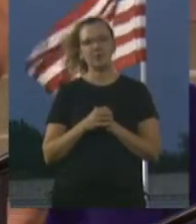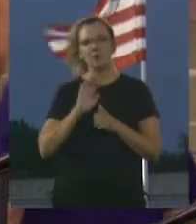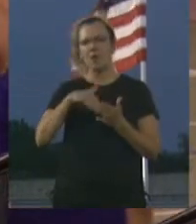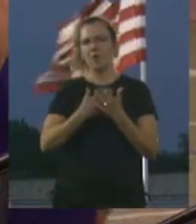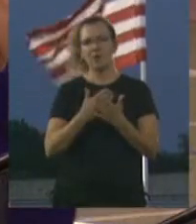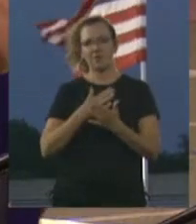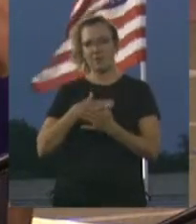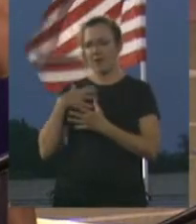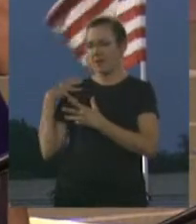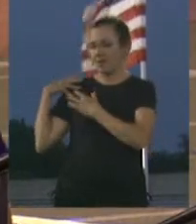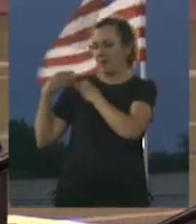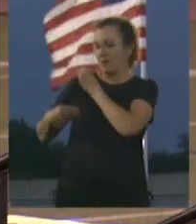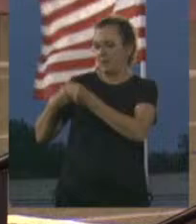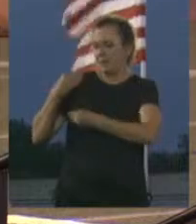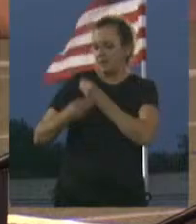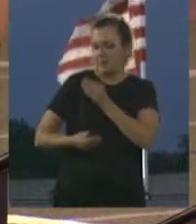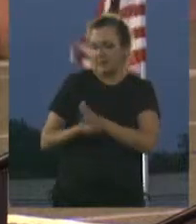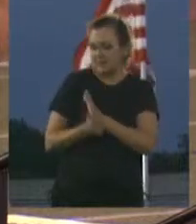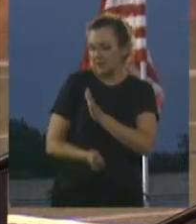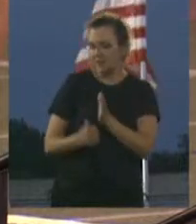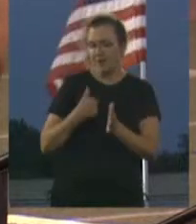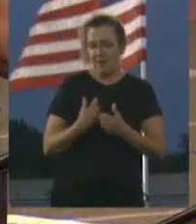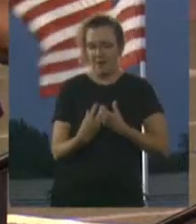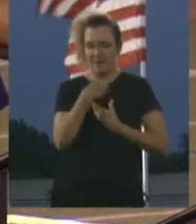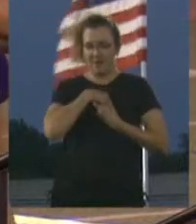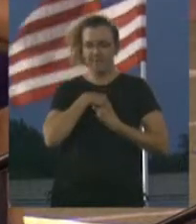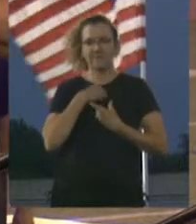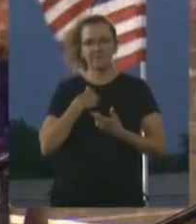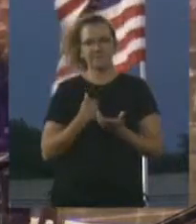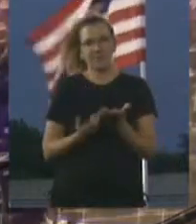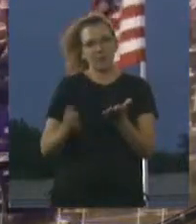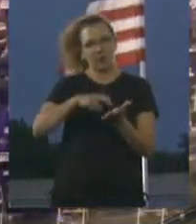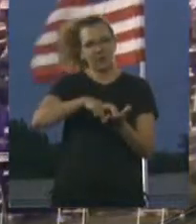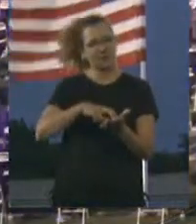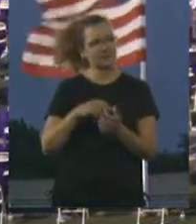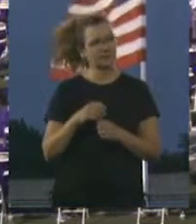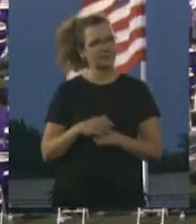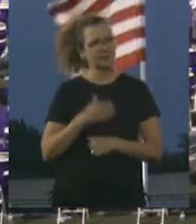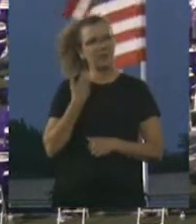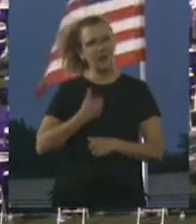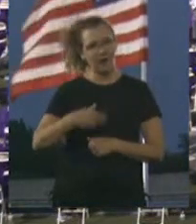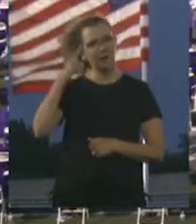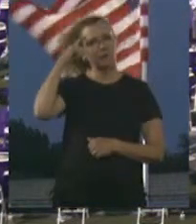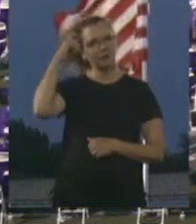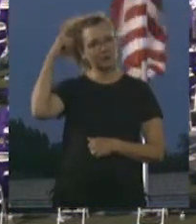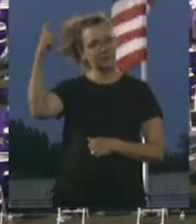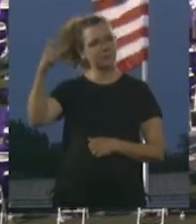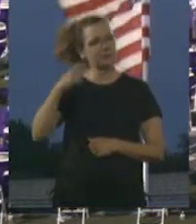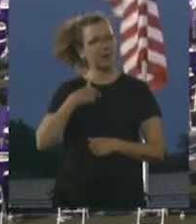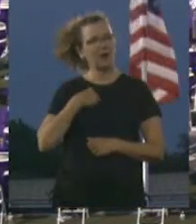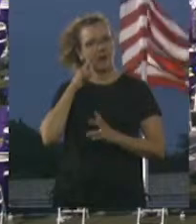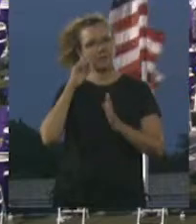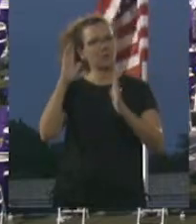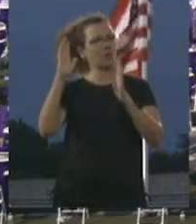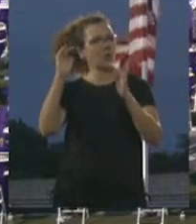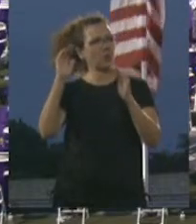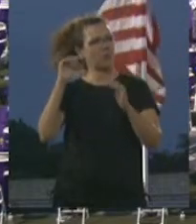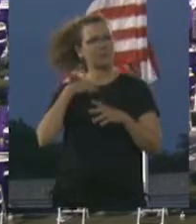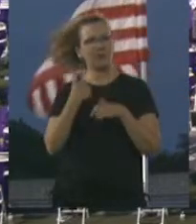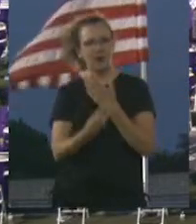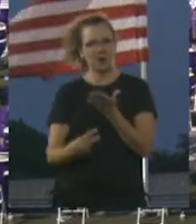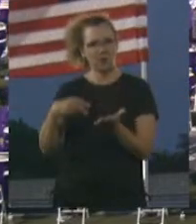my ancestors gave, I rise. I am the dream and the hope.